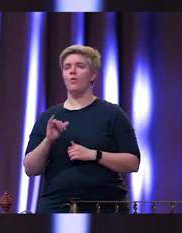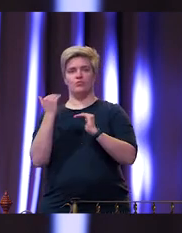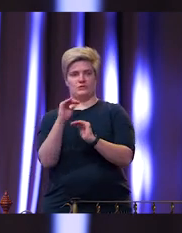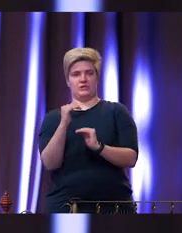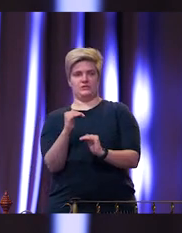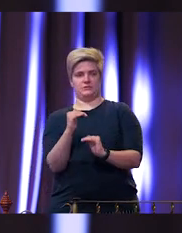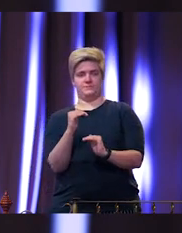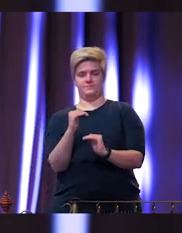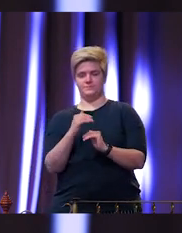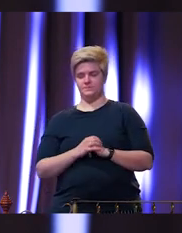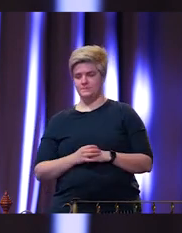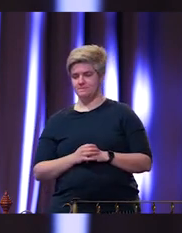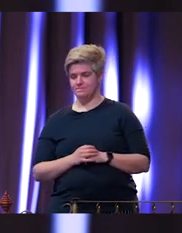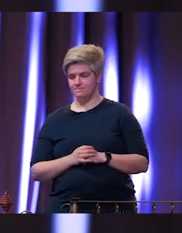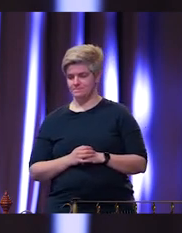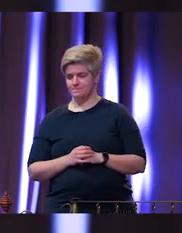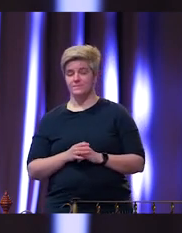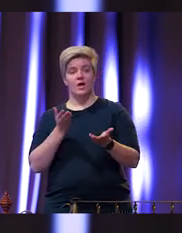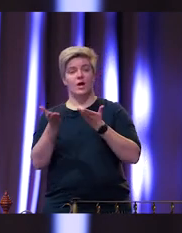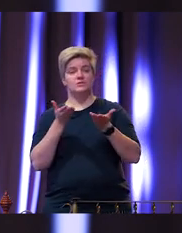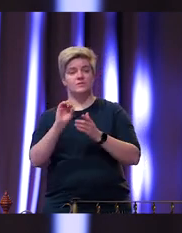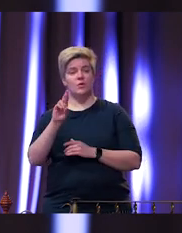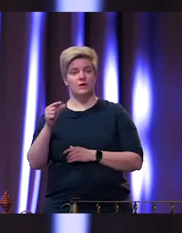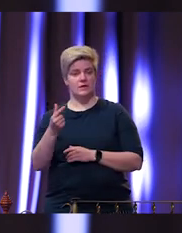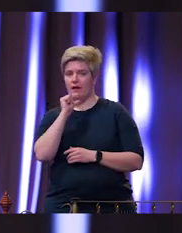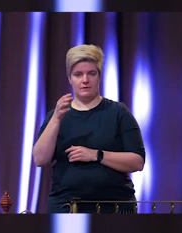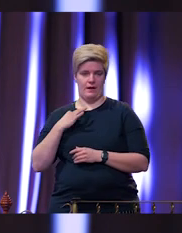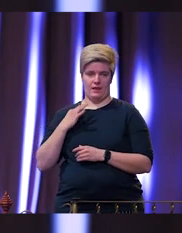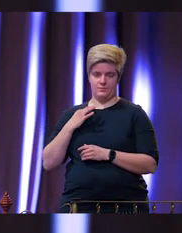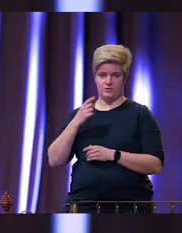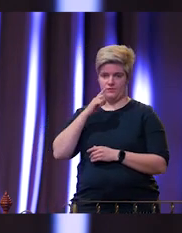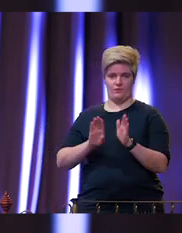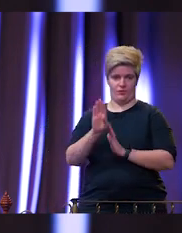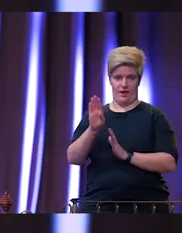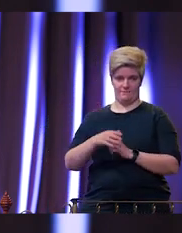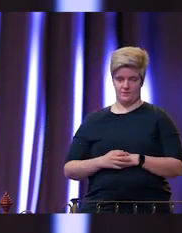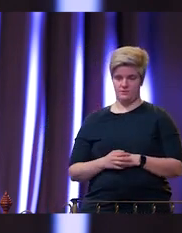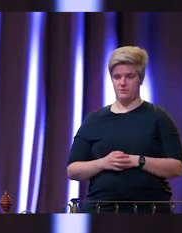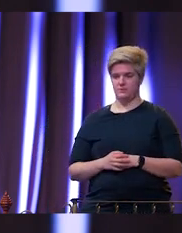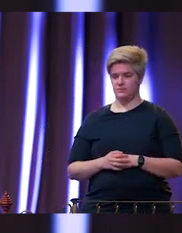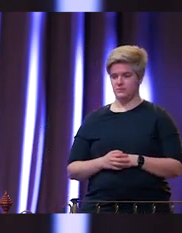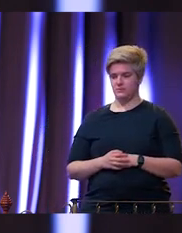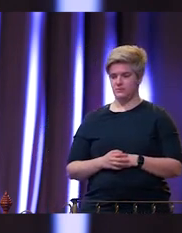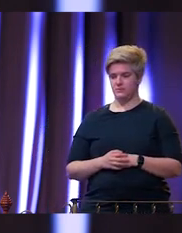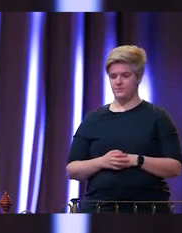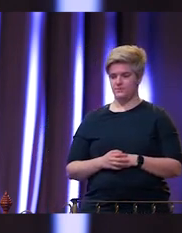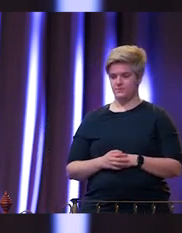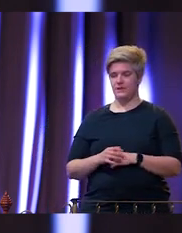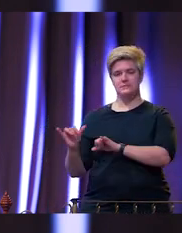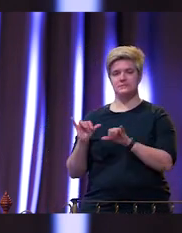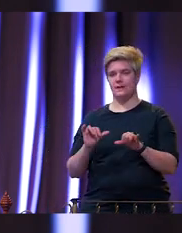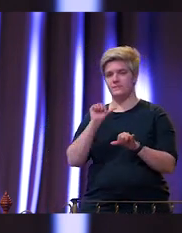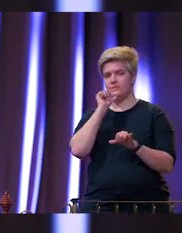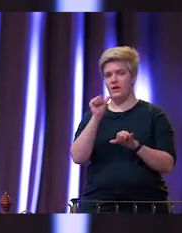that. So art service organizations are not eligible for Thrive, nor are organizations whose primary purpose